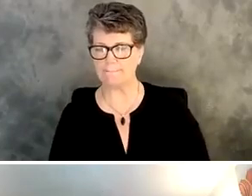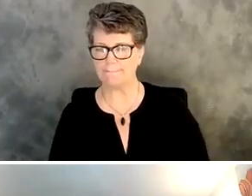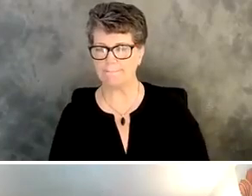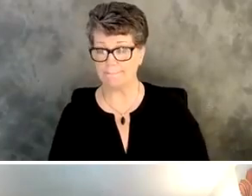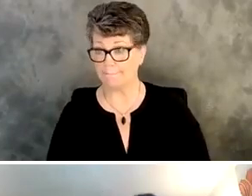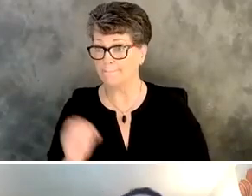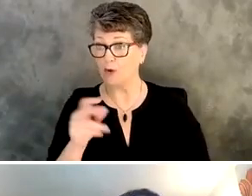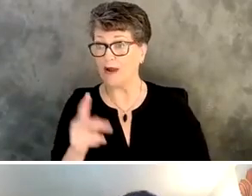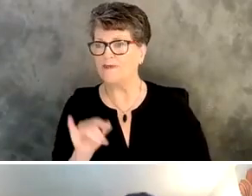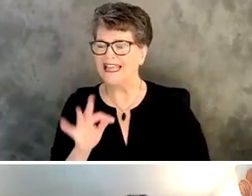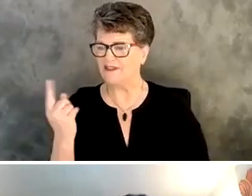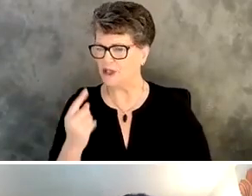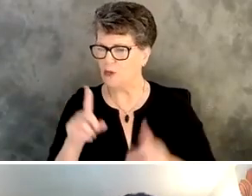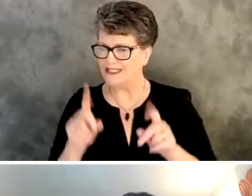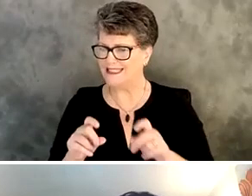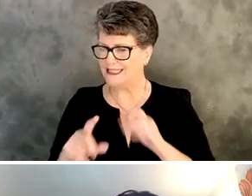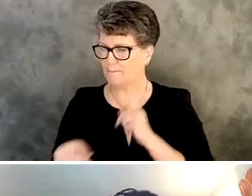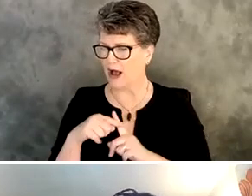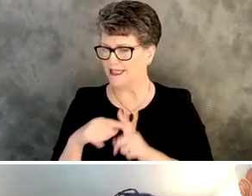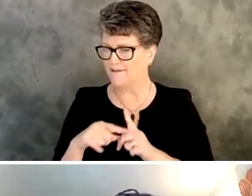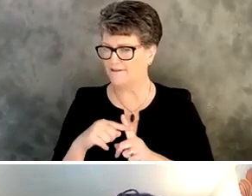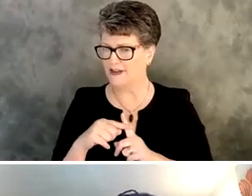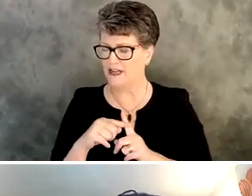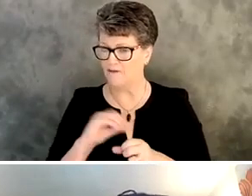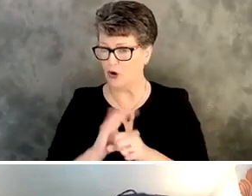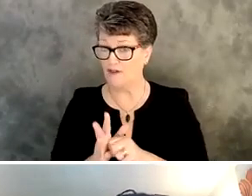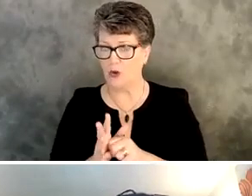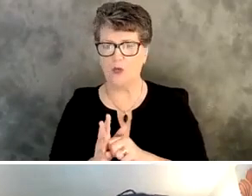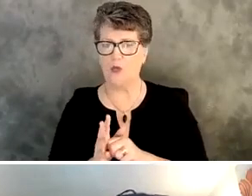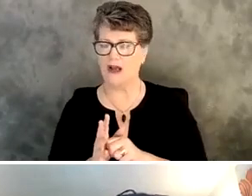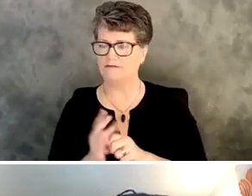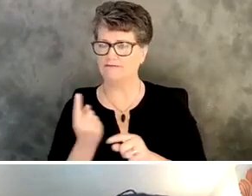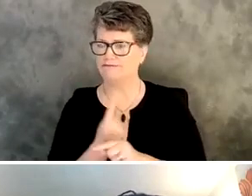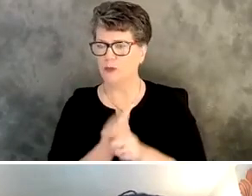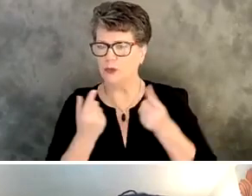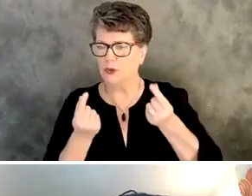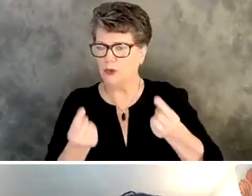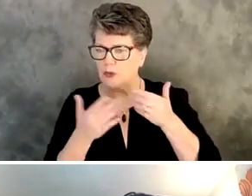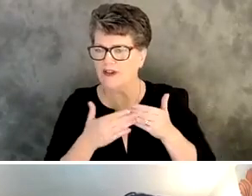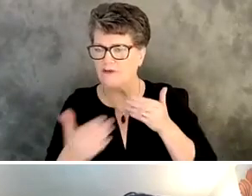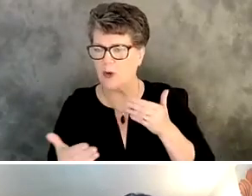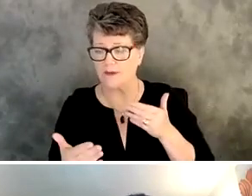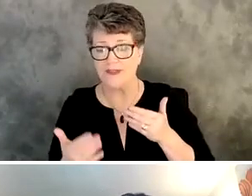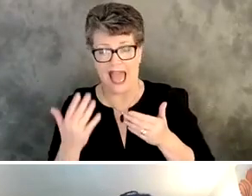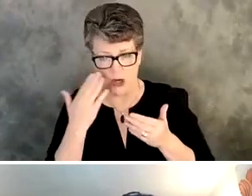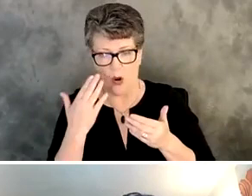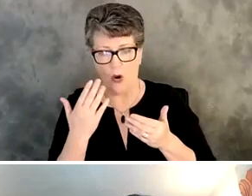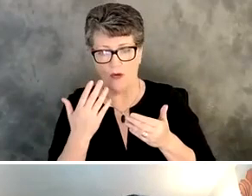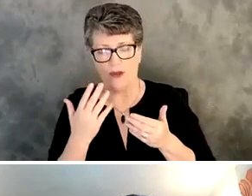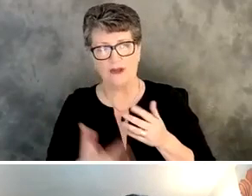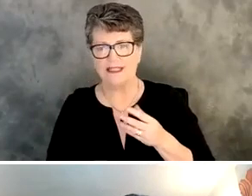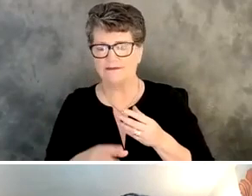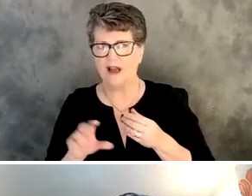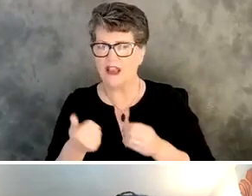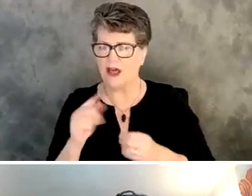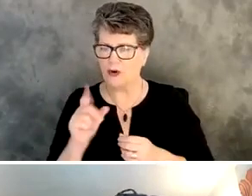Okay, so if someone tested positive, what would the appropriate course of action be moving forward? I know there was an additional question earlier